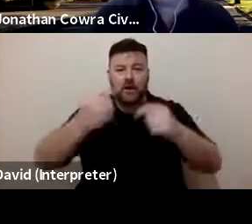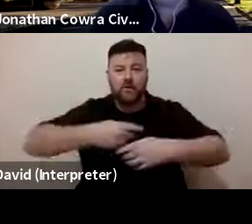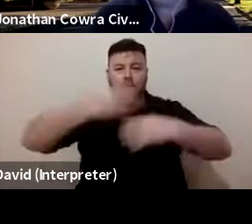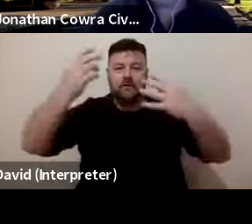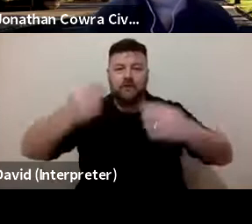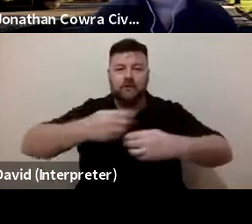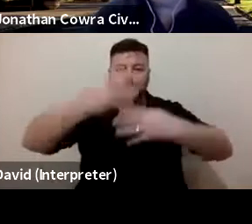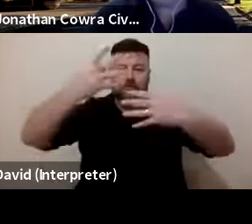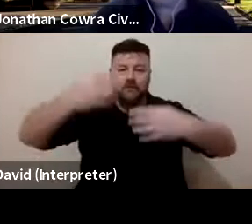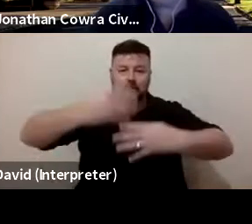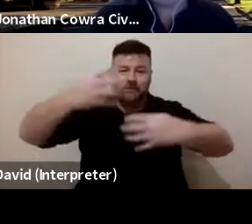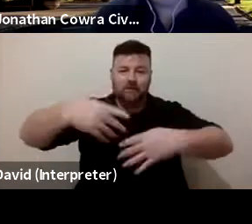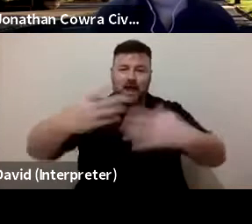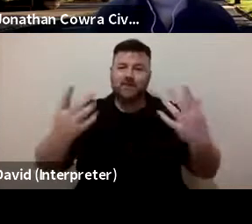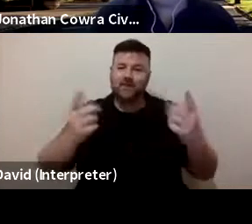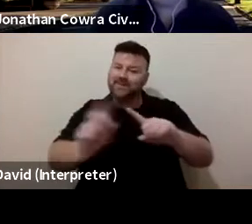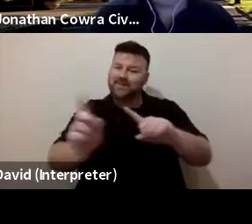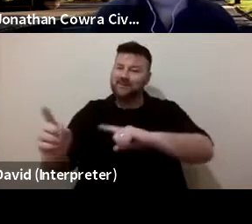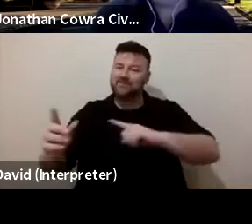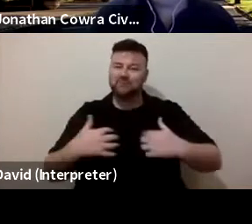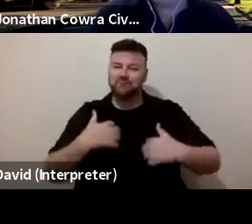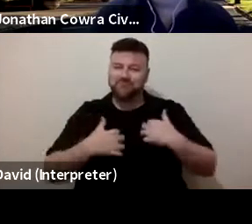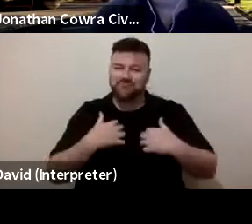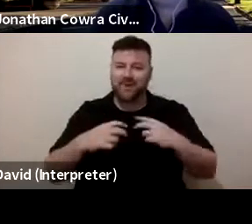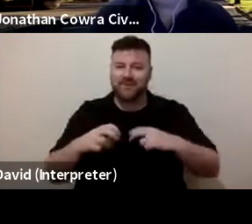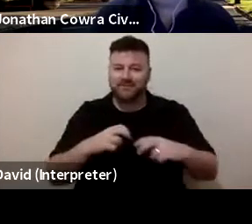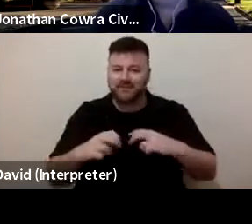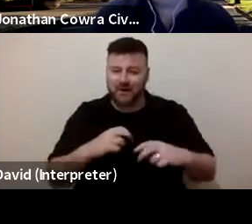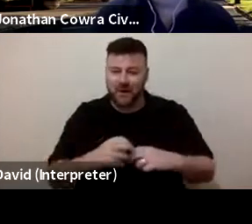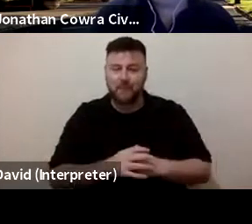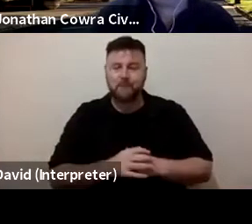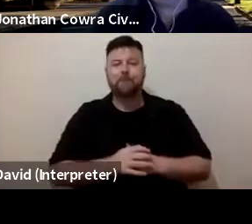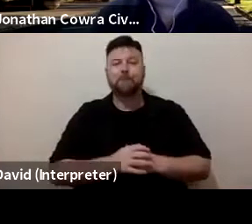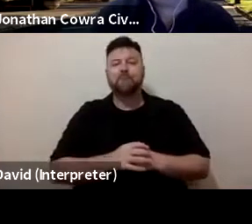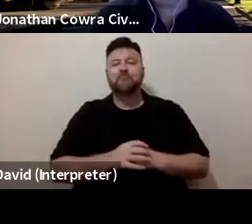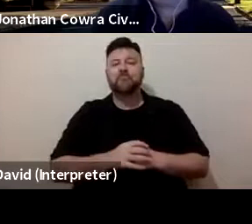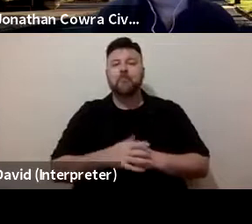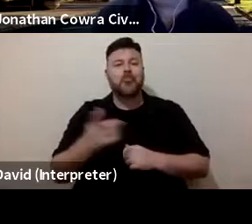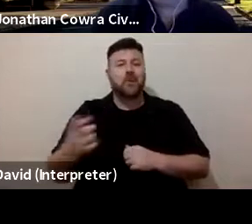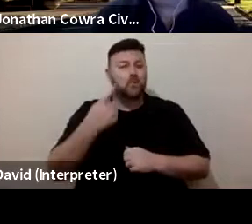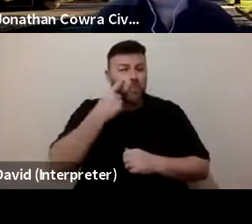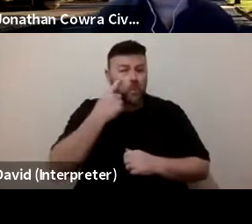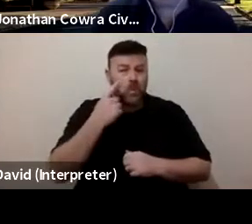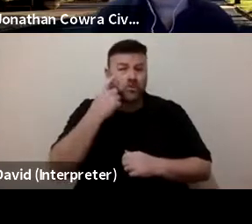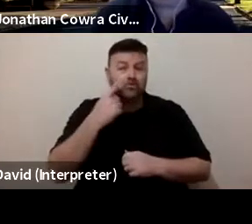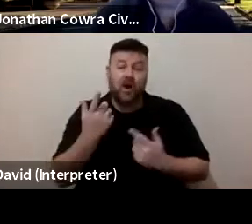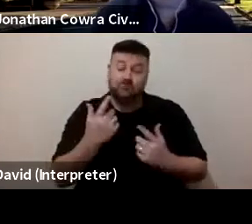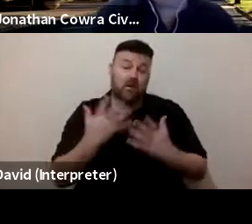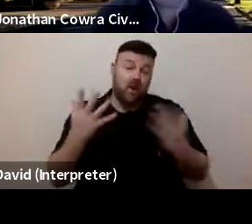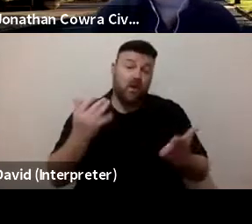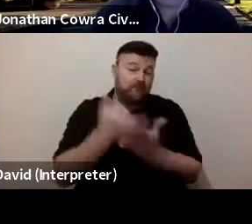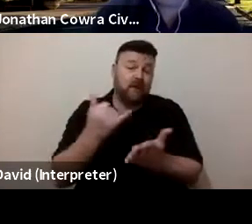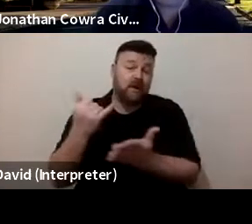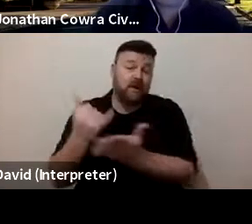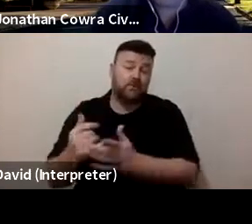And so things that, but then things, we tried loads of things that absolutely flopped as well. And